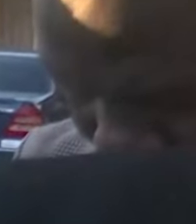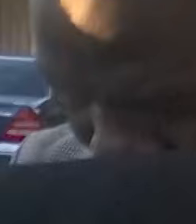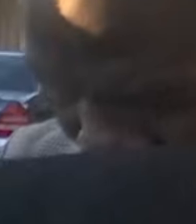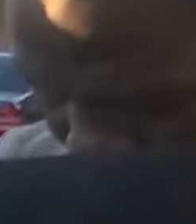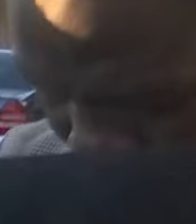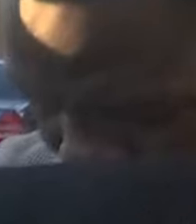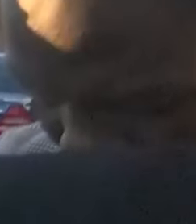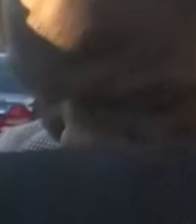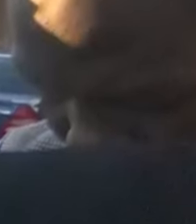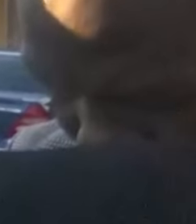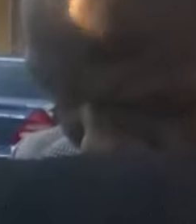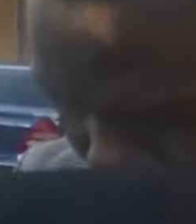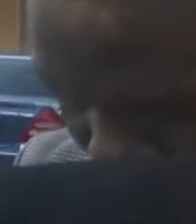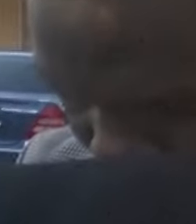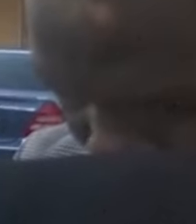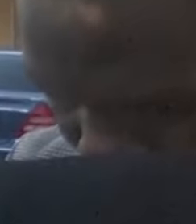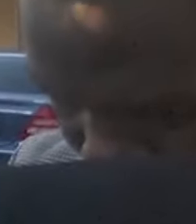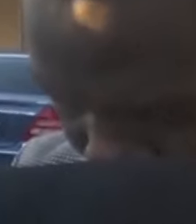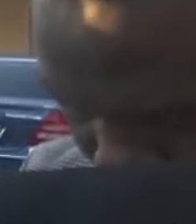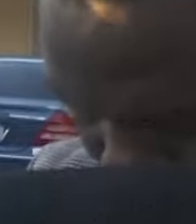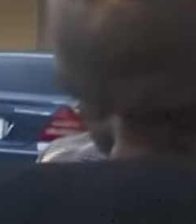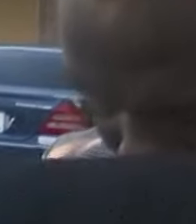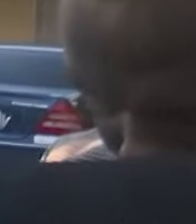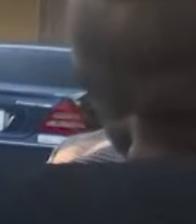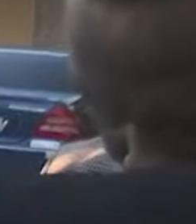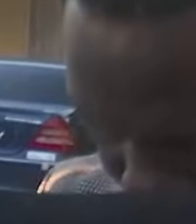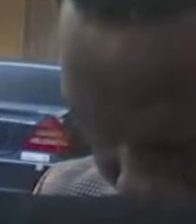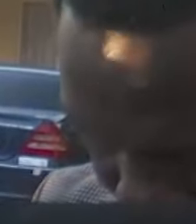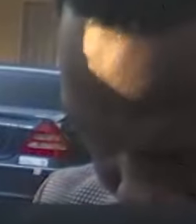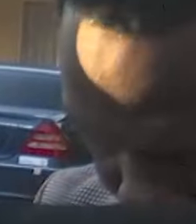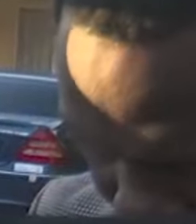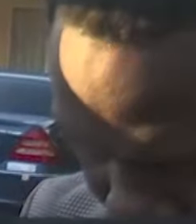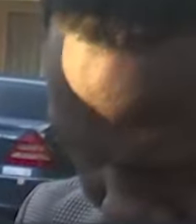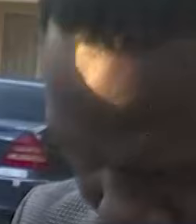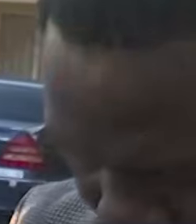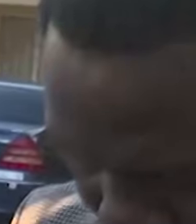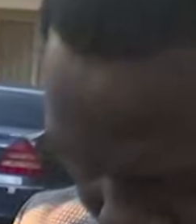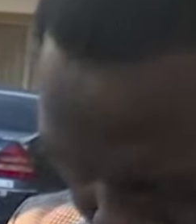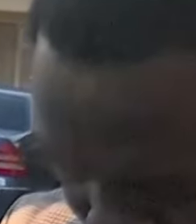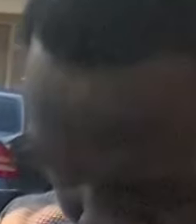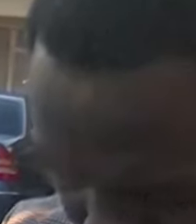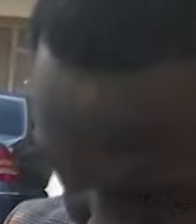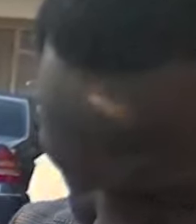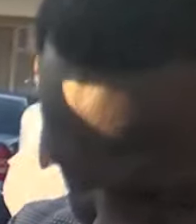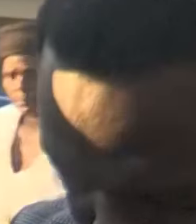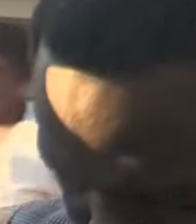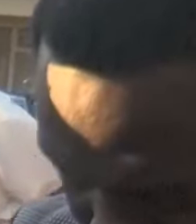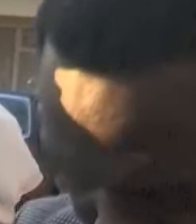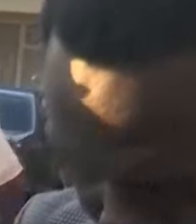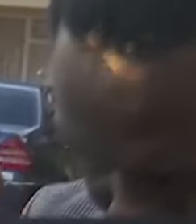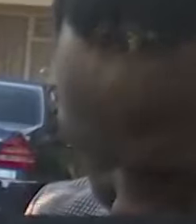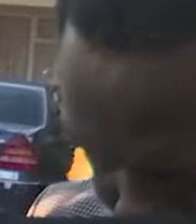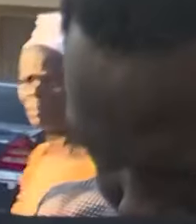This demise is one that has saddened many people in the nation, including ourselves. So His Excellency the President and the First Lady gave